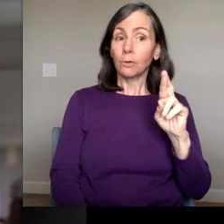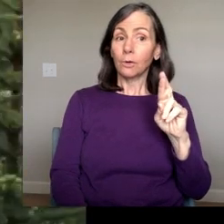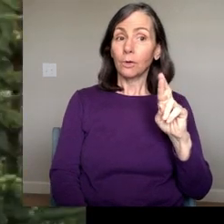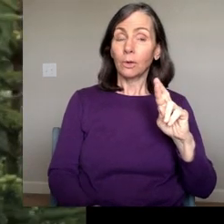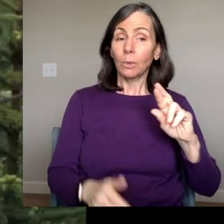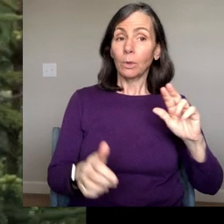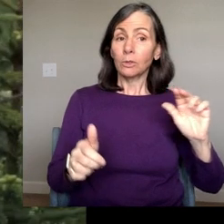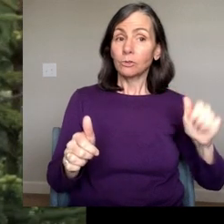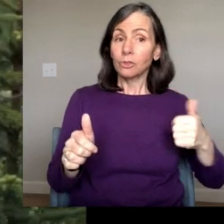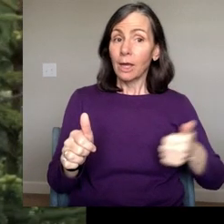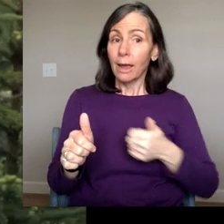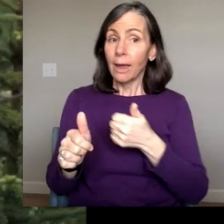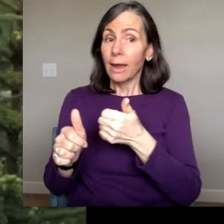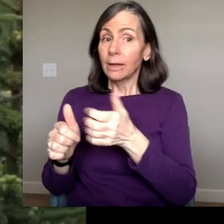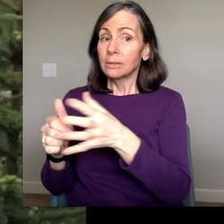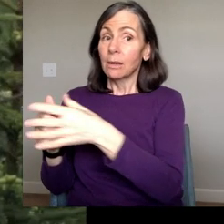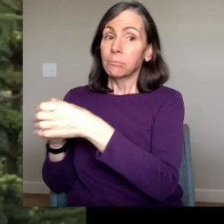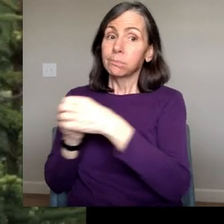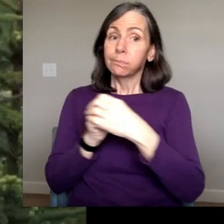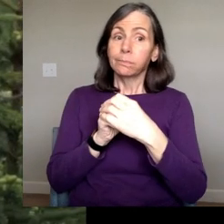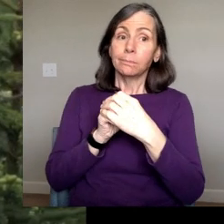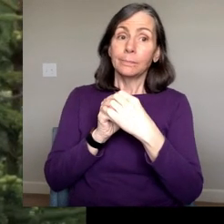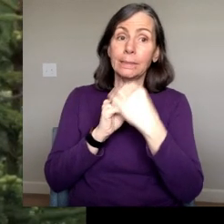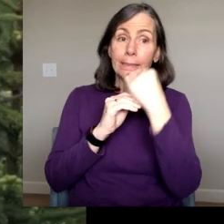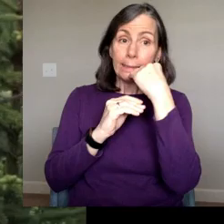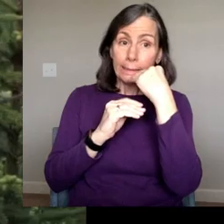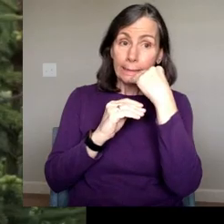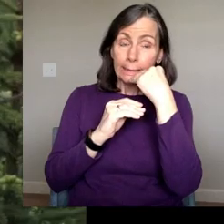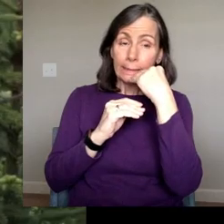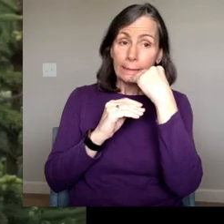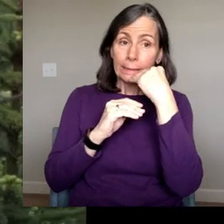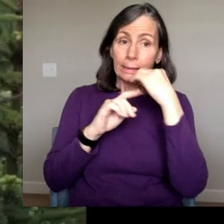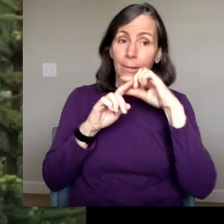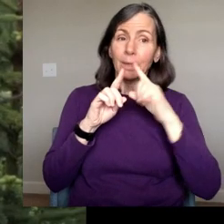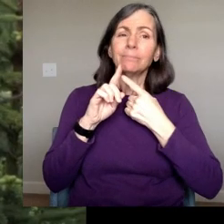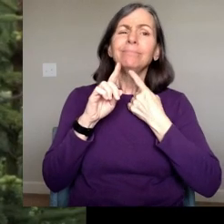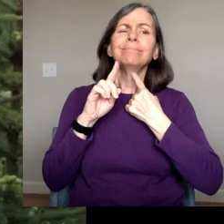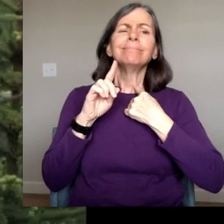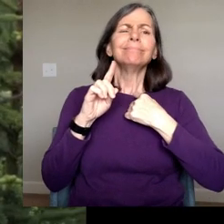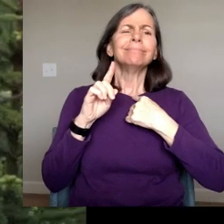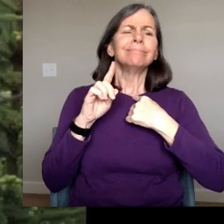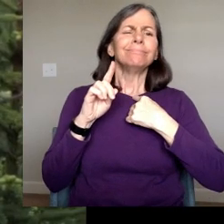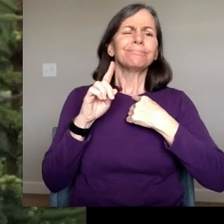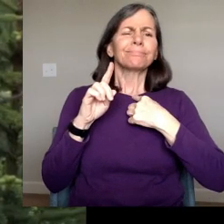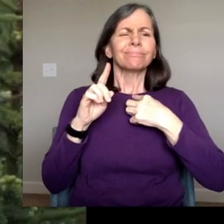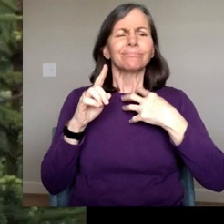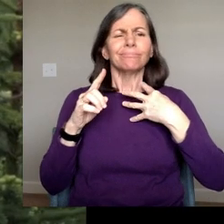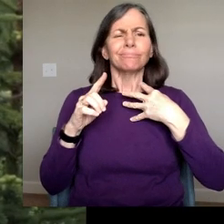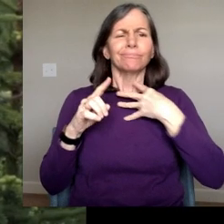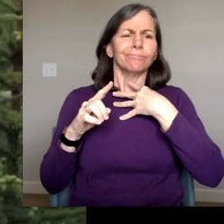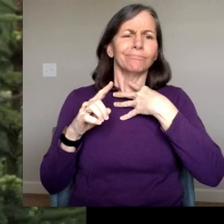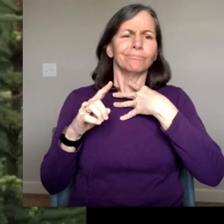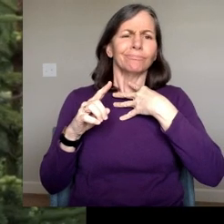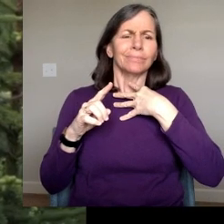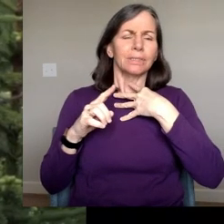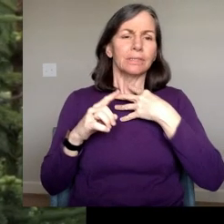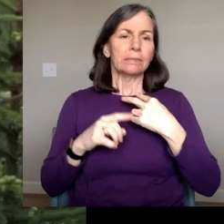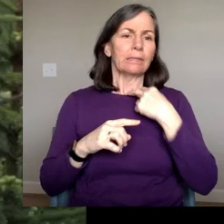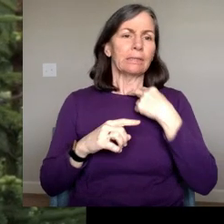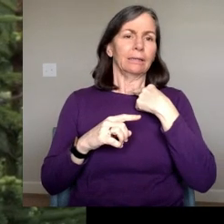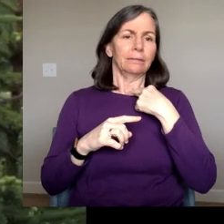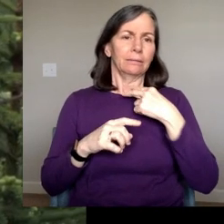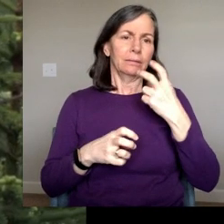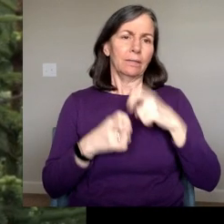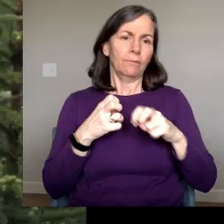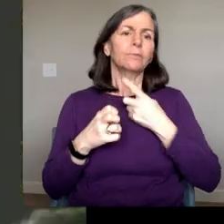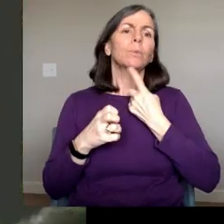swallow. In Bear Paw Lake, however, spines are a liability. There are no largemouth predators